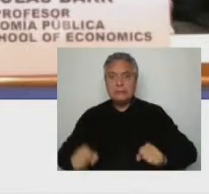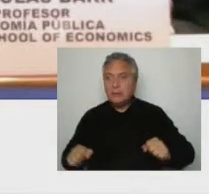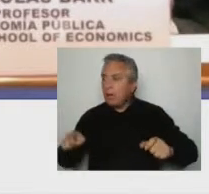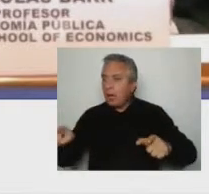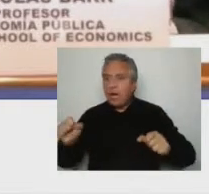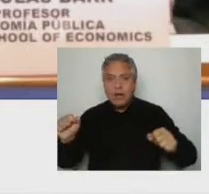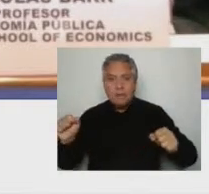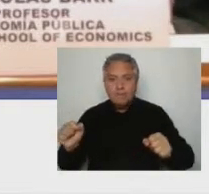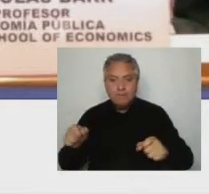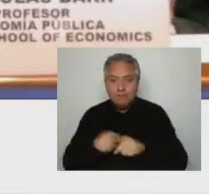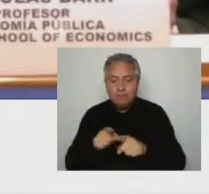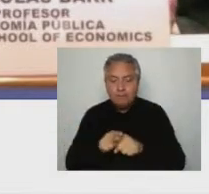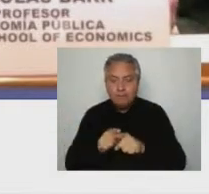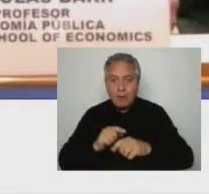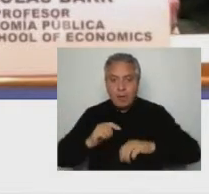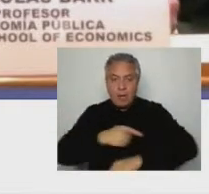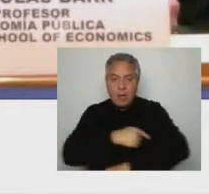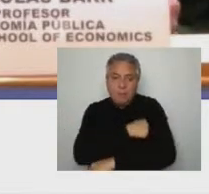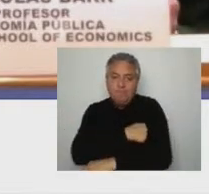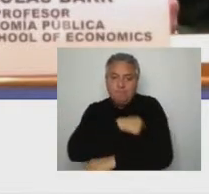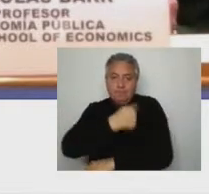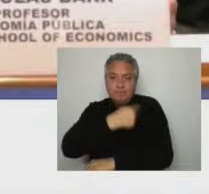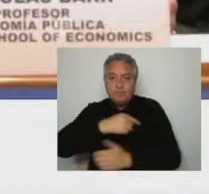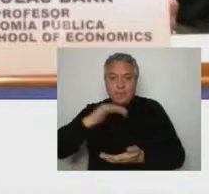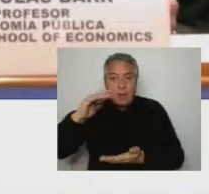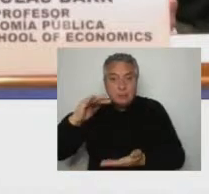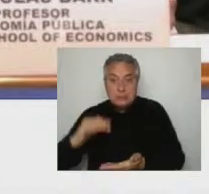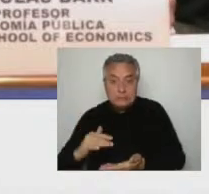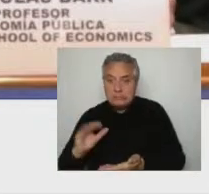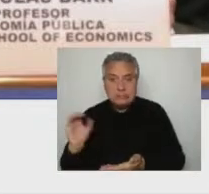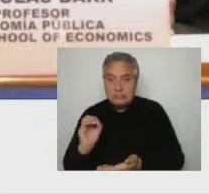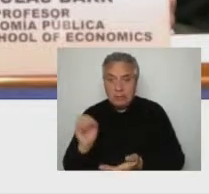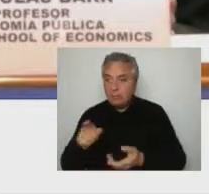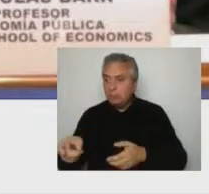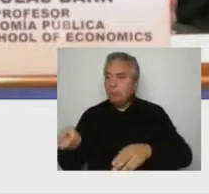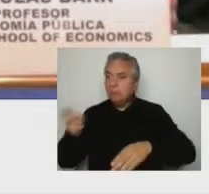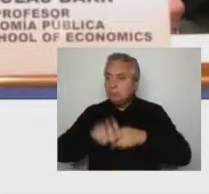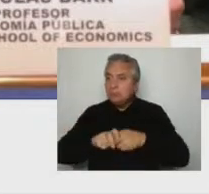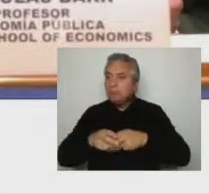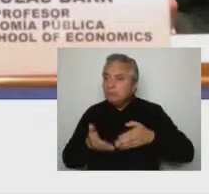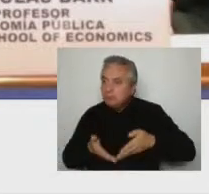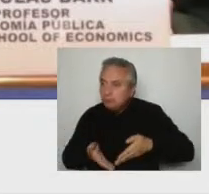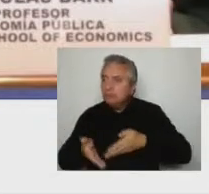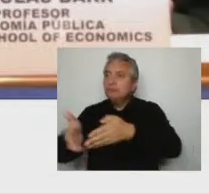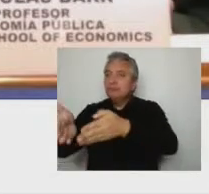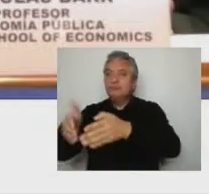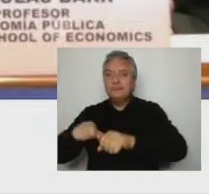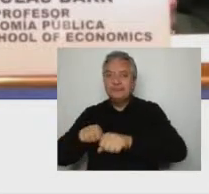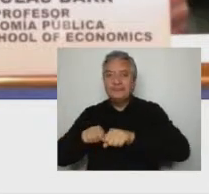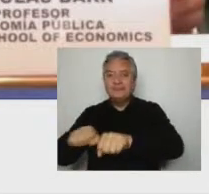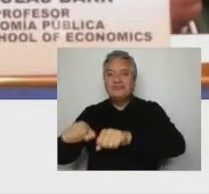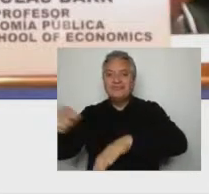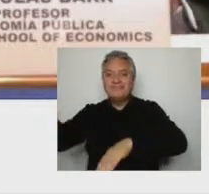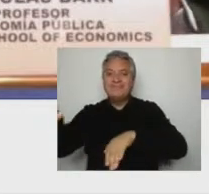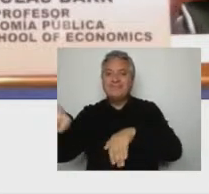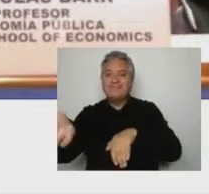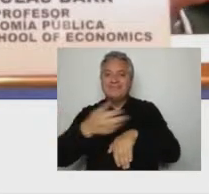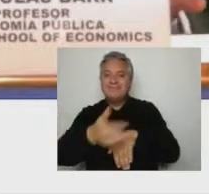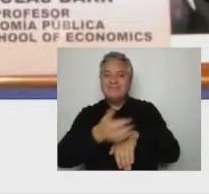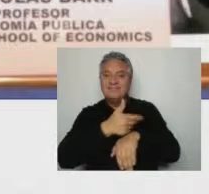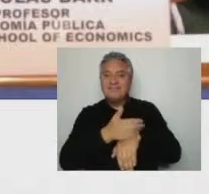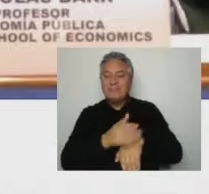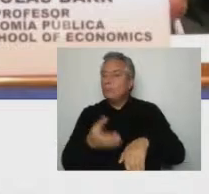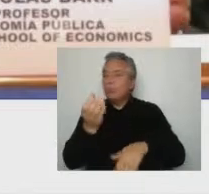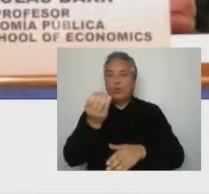won't get you to the supermarket, let alone to the end of an Amazon delivery route. Now, economists